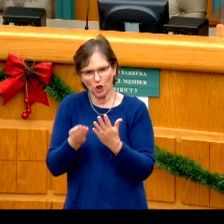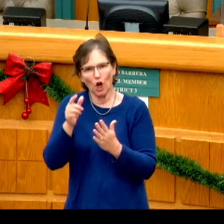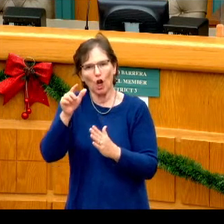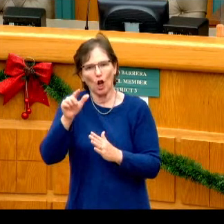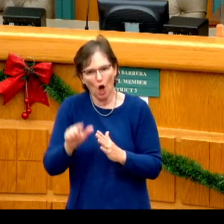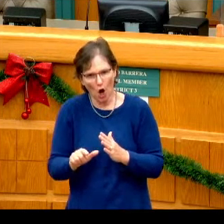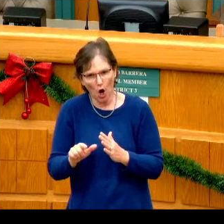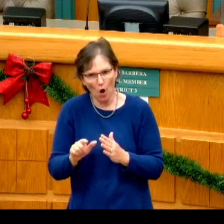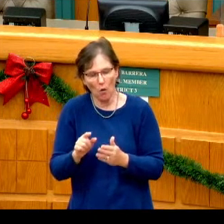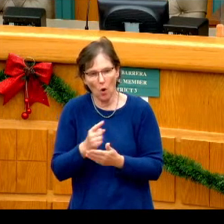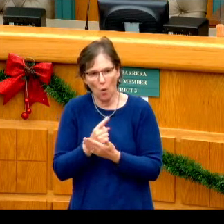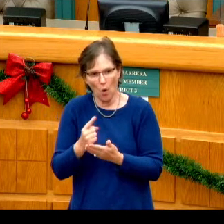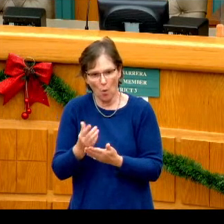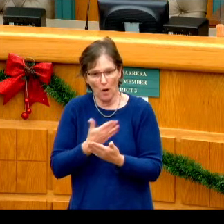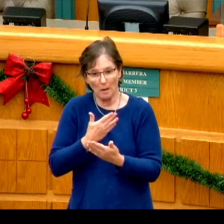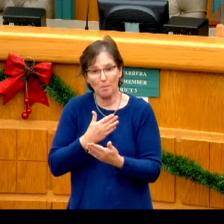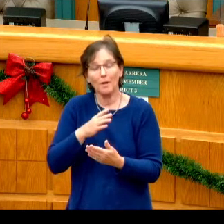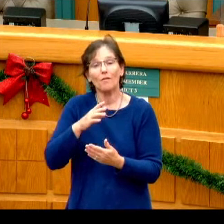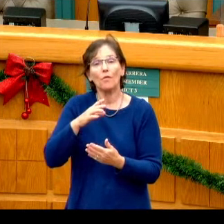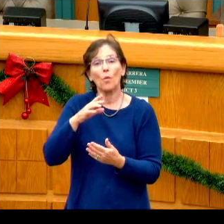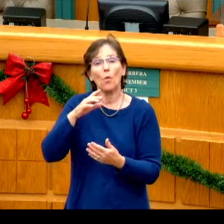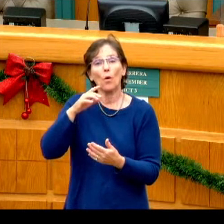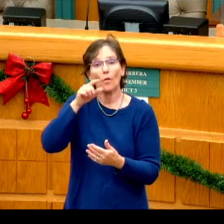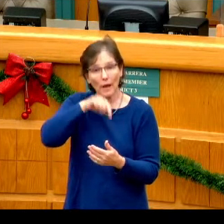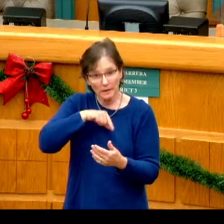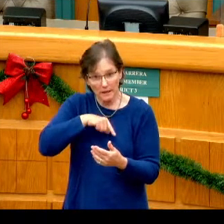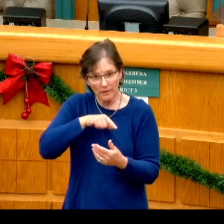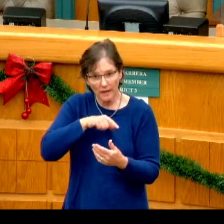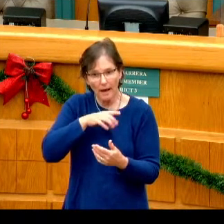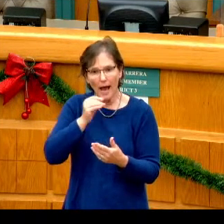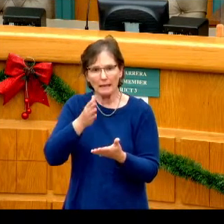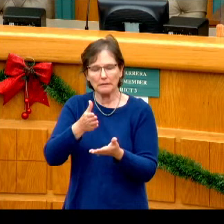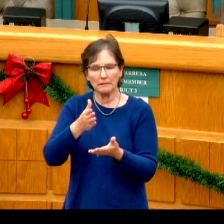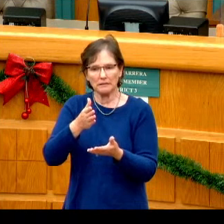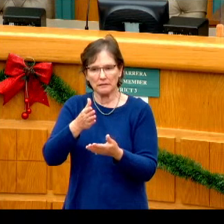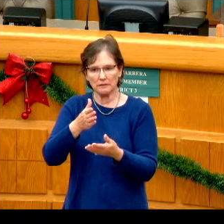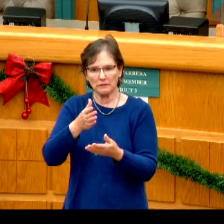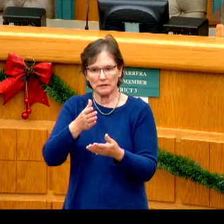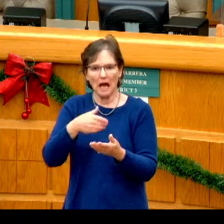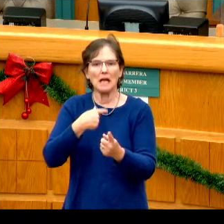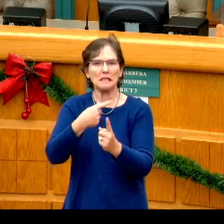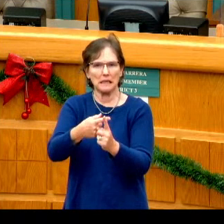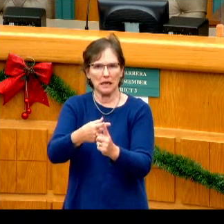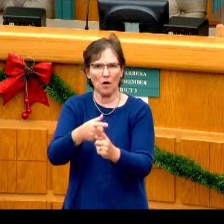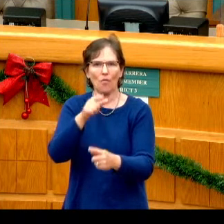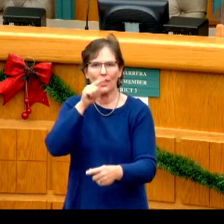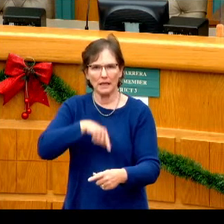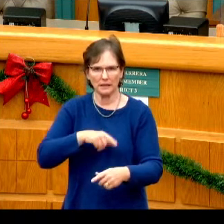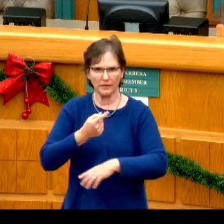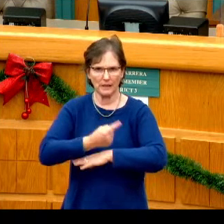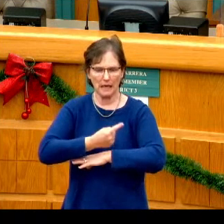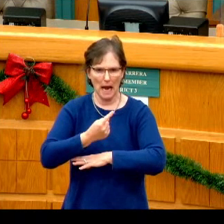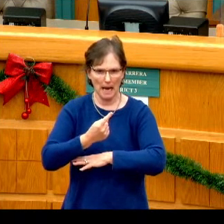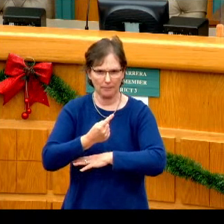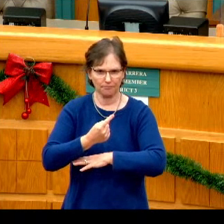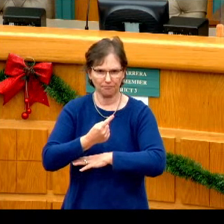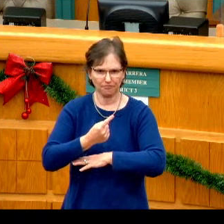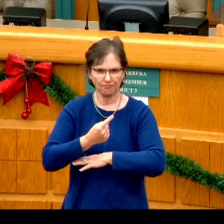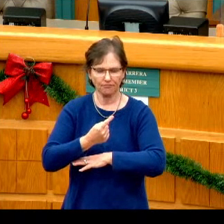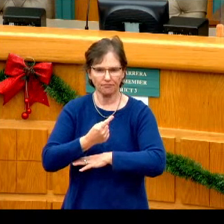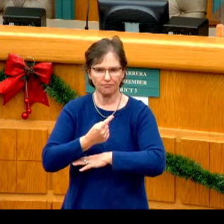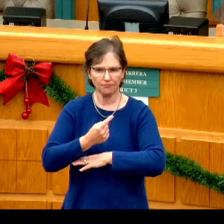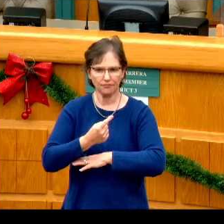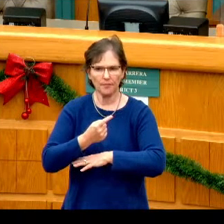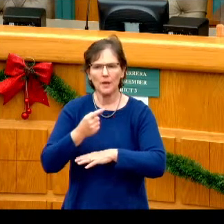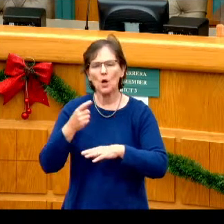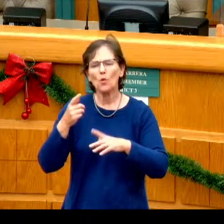ending at the end of Thanksgiving Day. And when we determined that by fitting the model